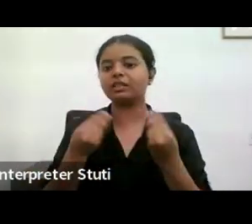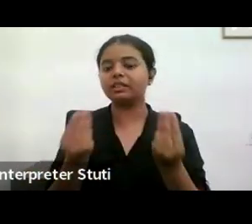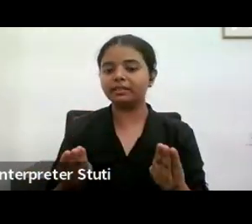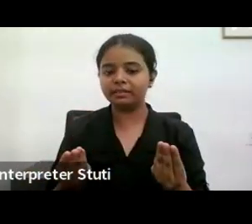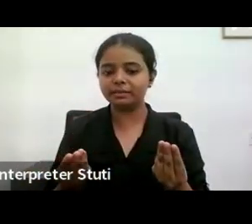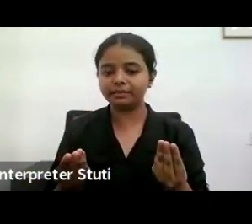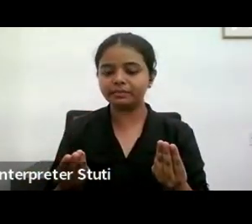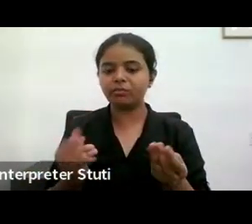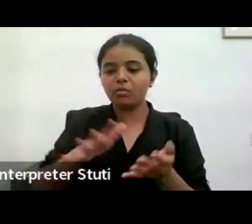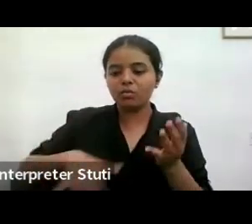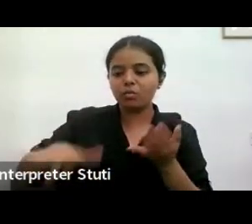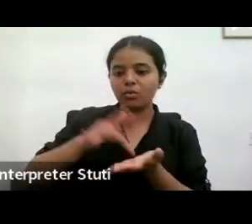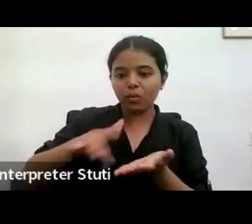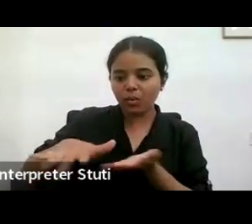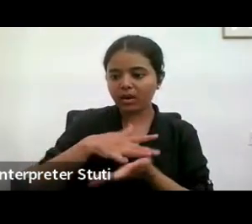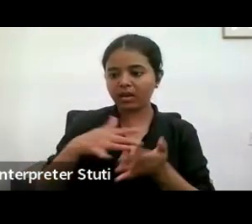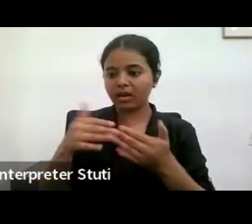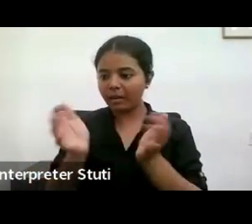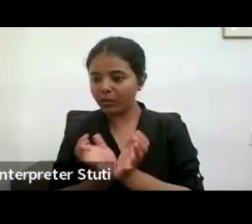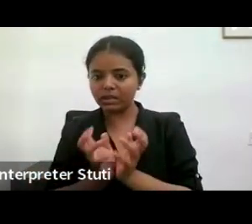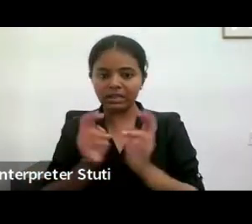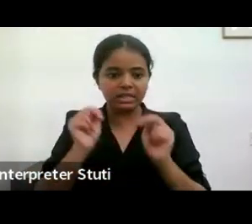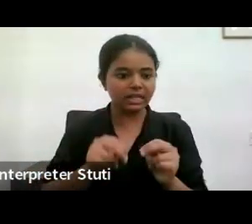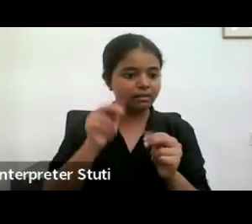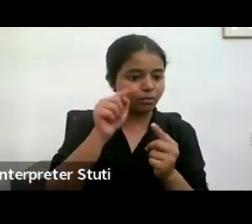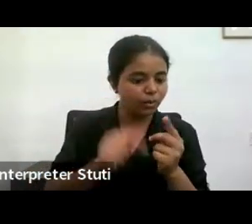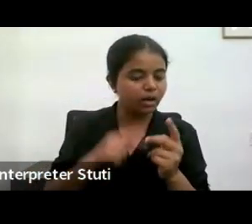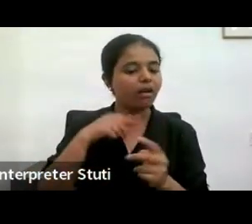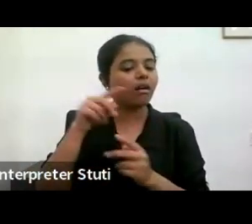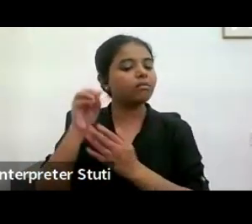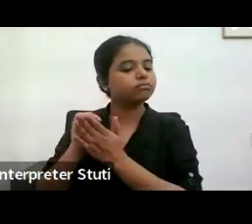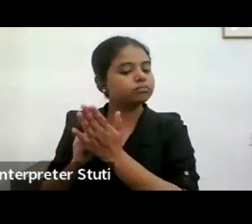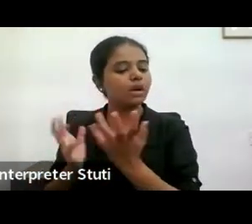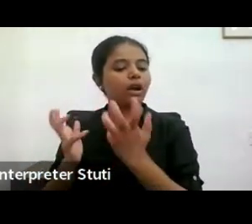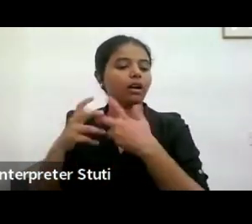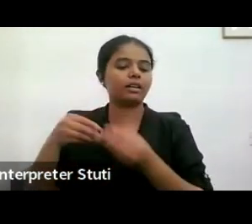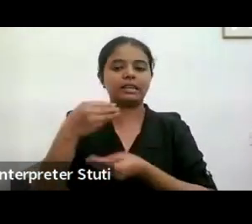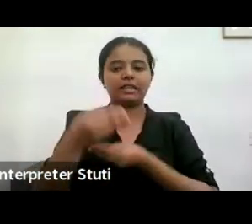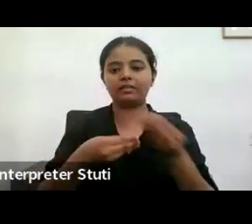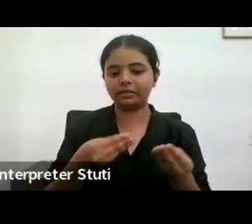those services that we're going to provide with the needs that are in the community.